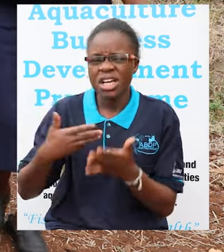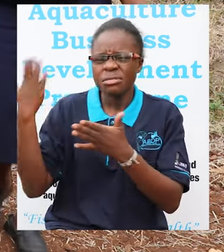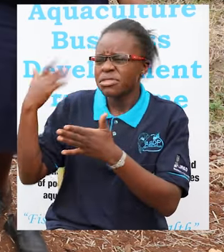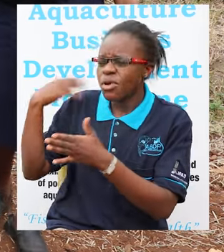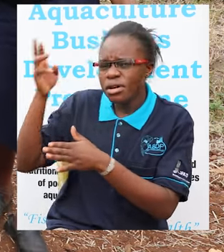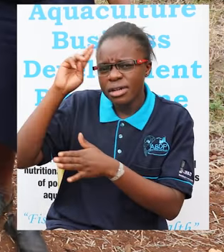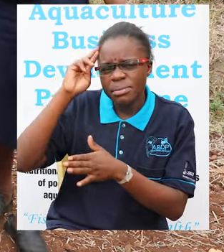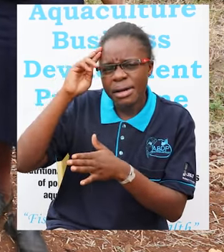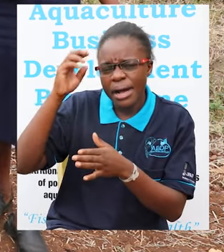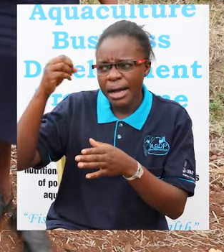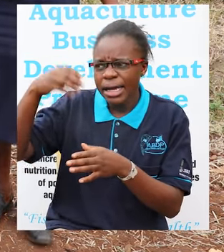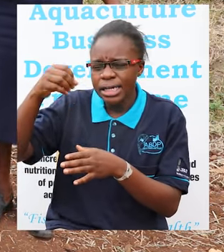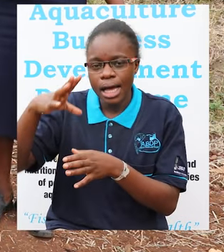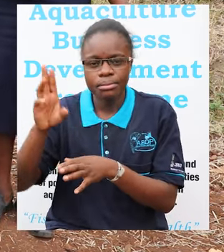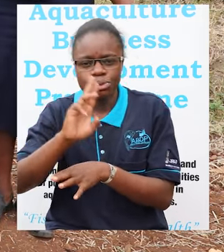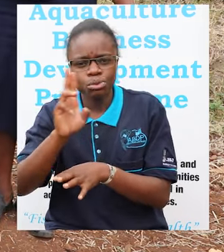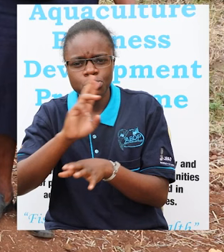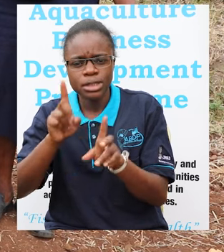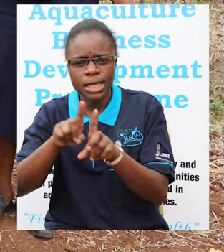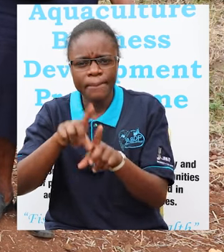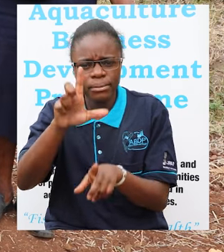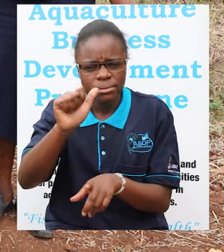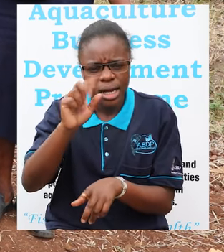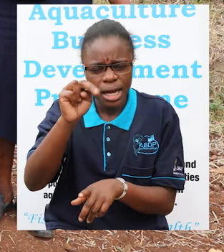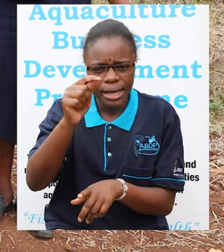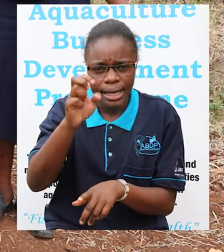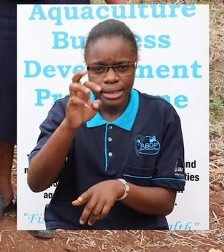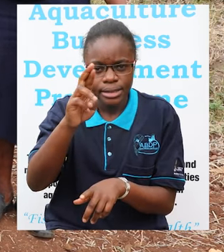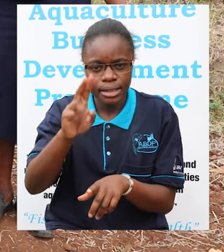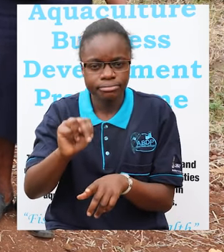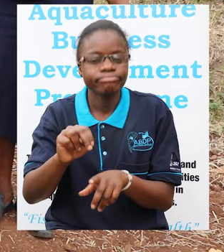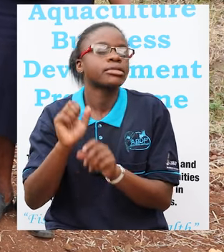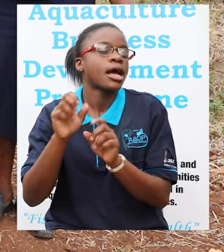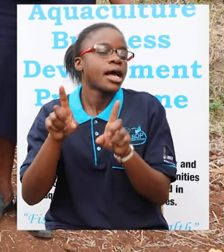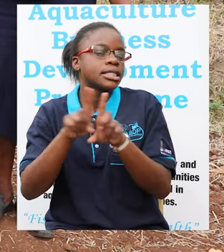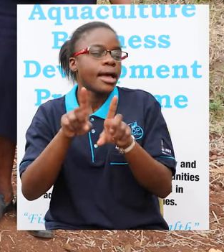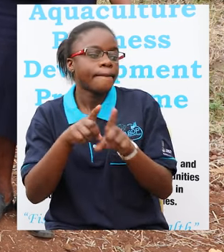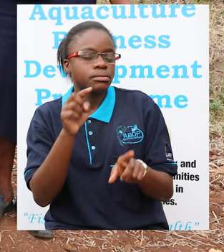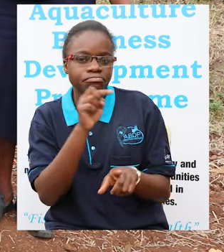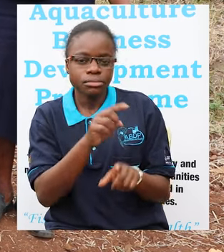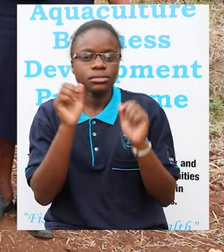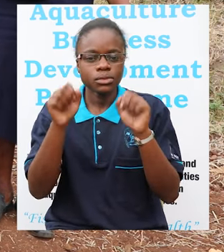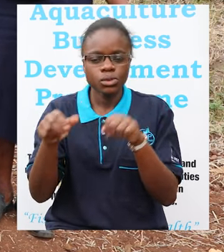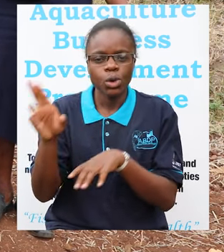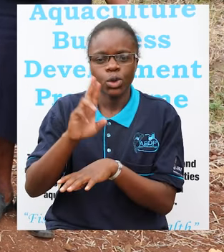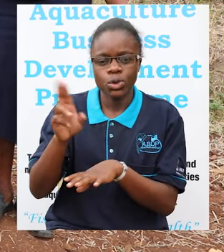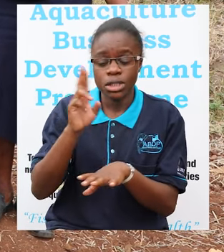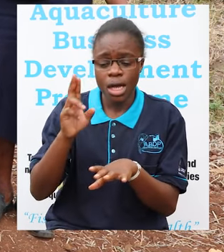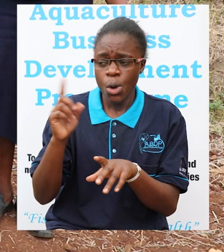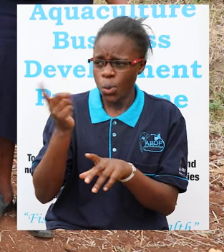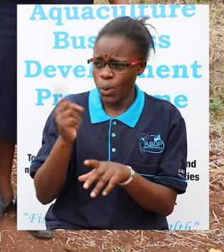The weak garden is very ideal in areas where you want to save on space, areas where you have management